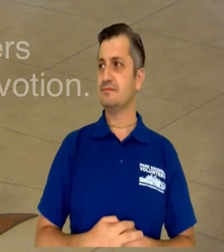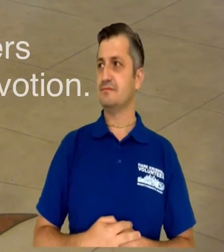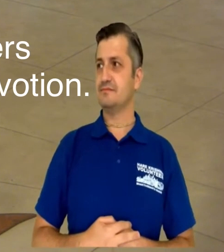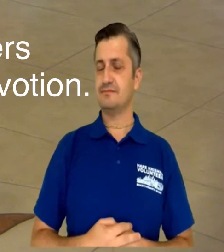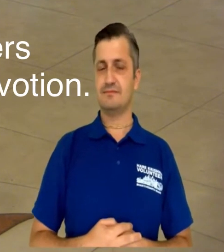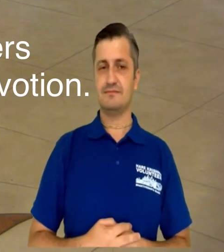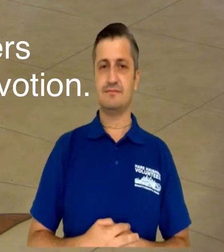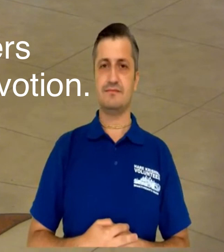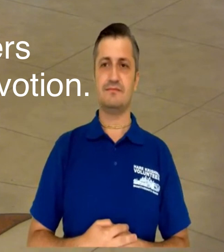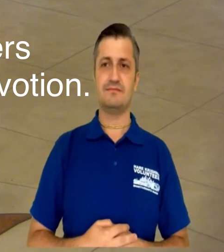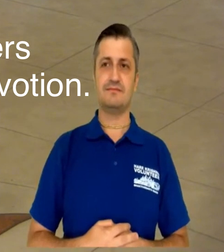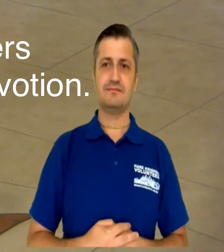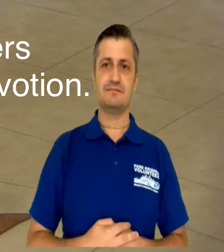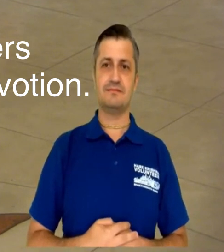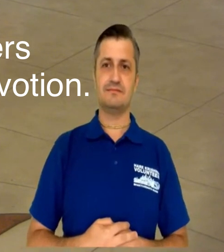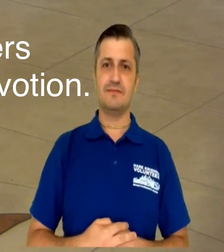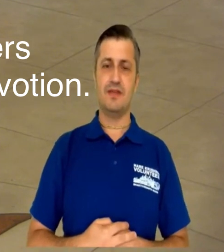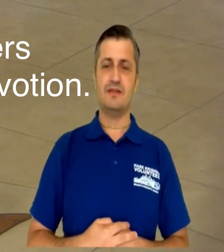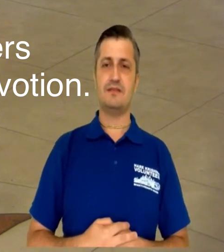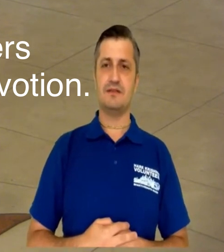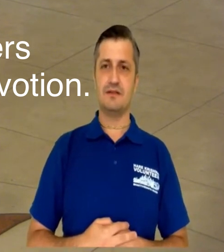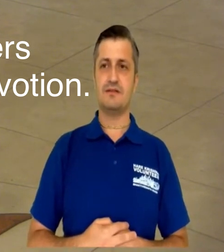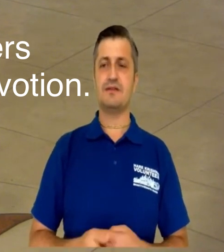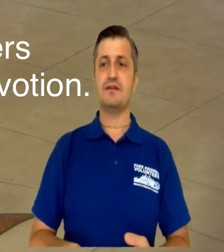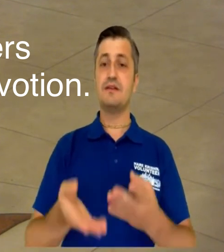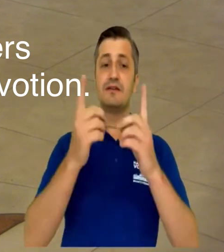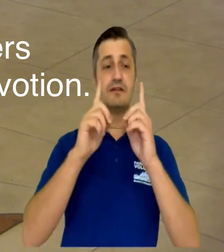Jai Shri Krishna Chaitanya